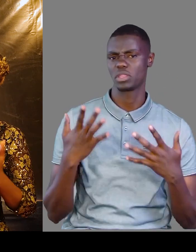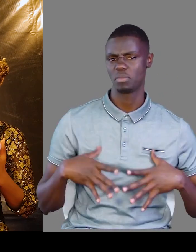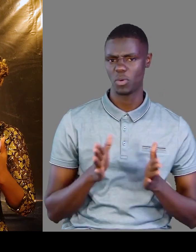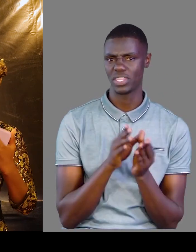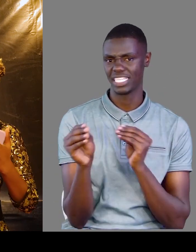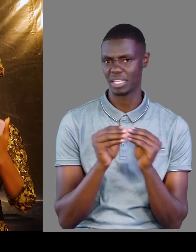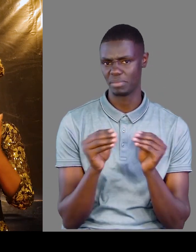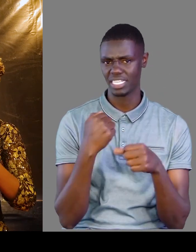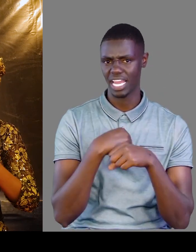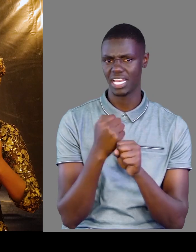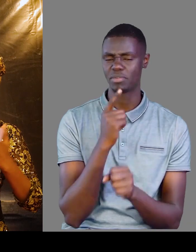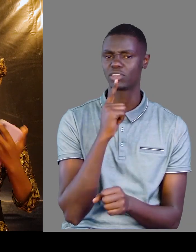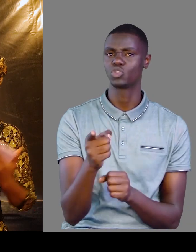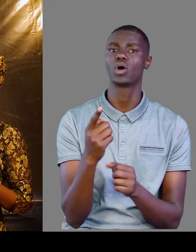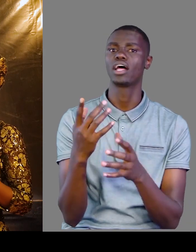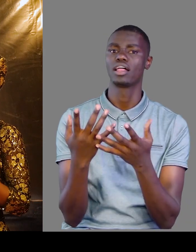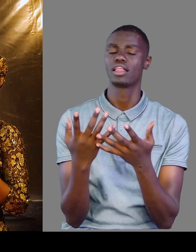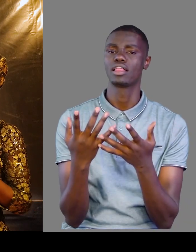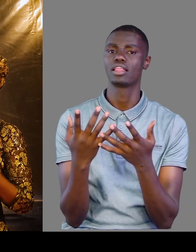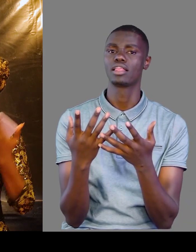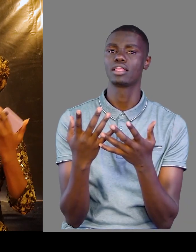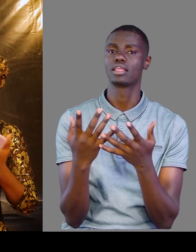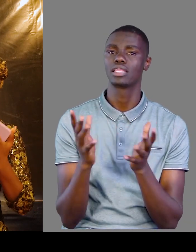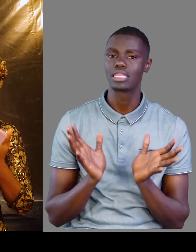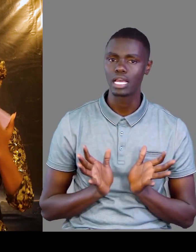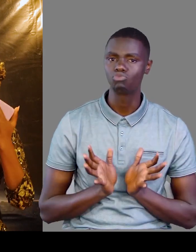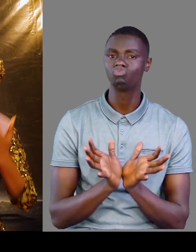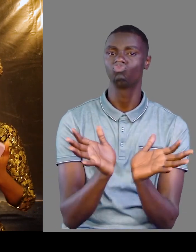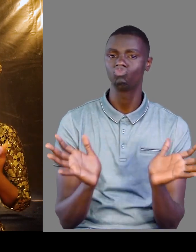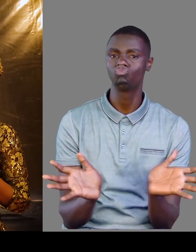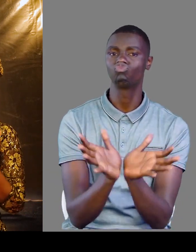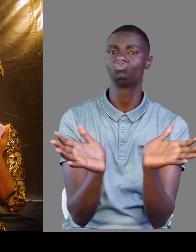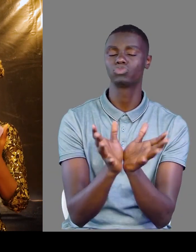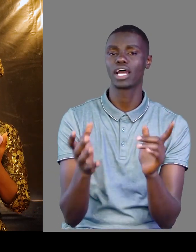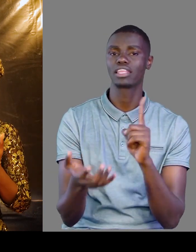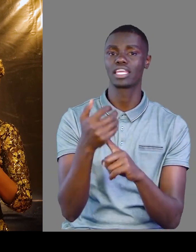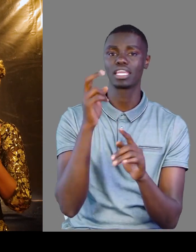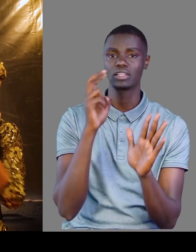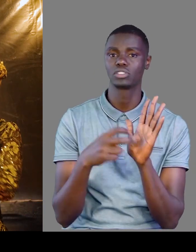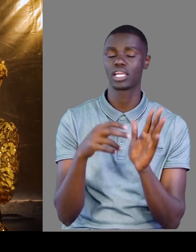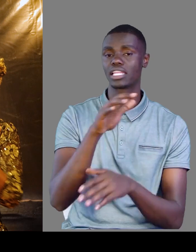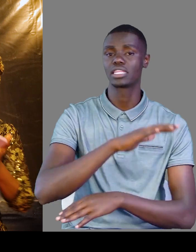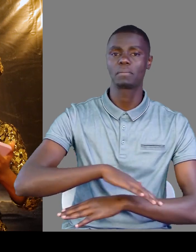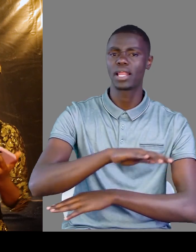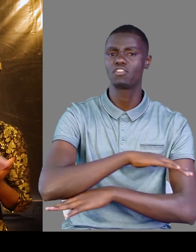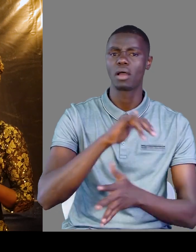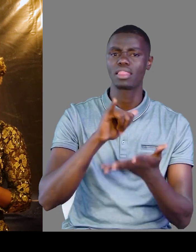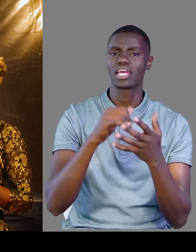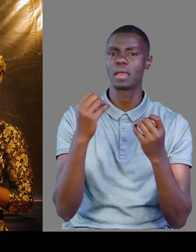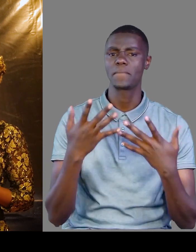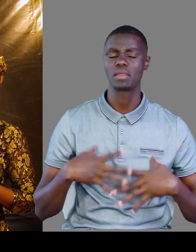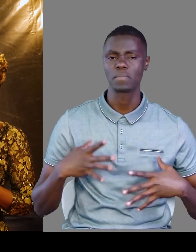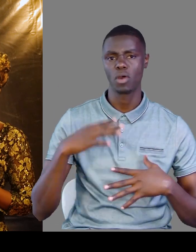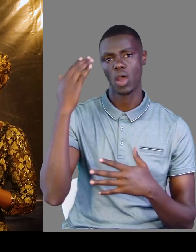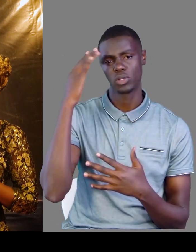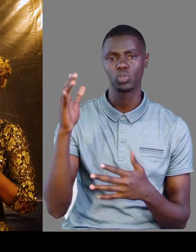disabilities, making sure they're getting included, but making sure they're making headlines, making sure they're getting recognition in platforms which many people don't know they